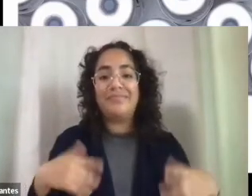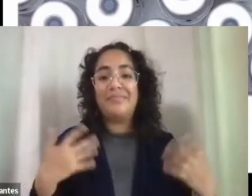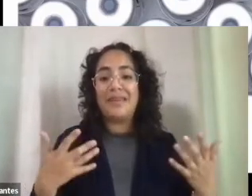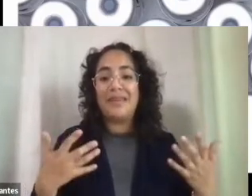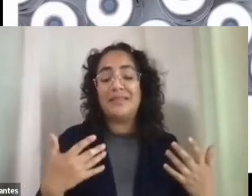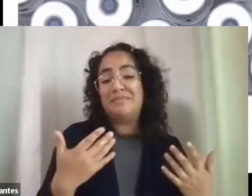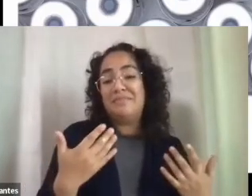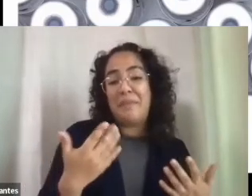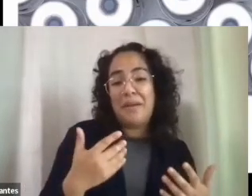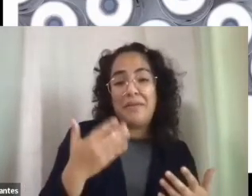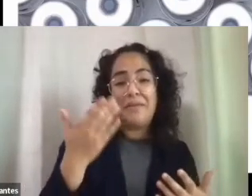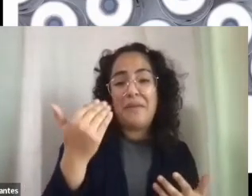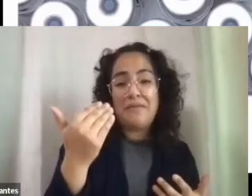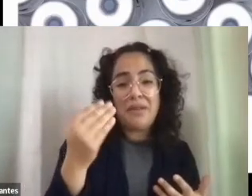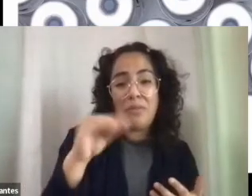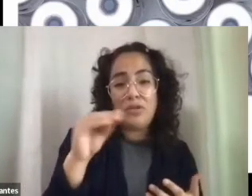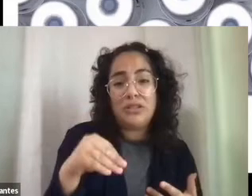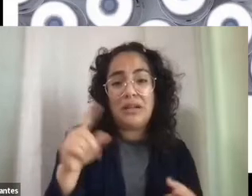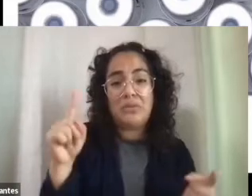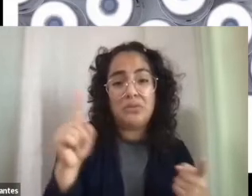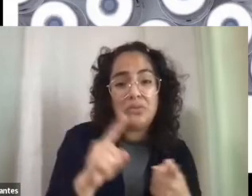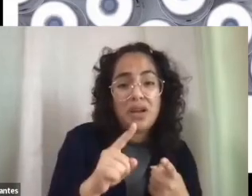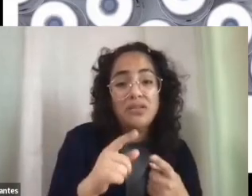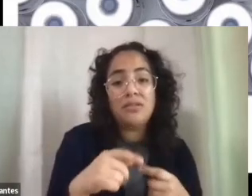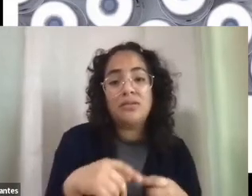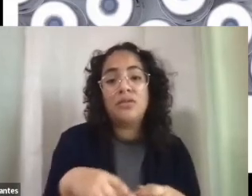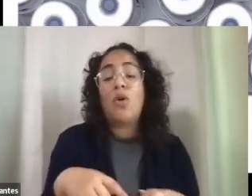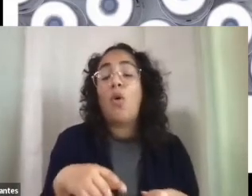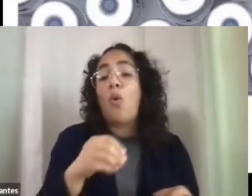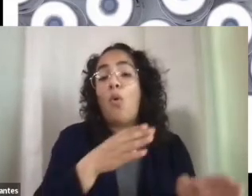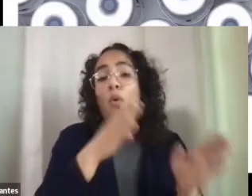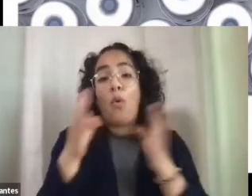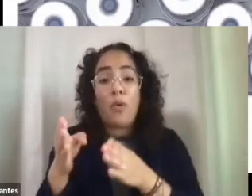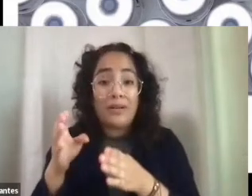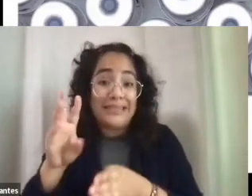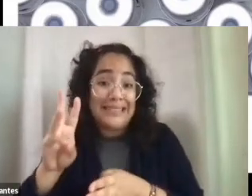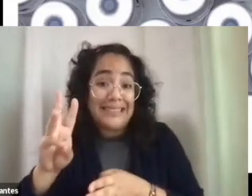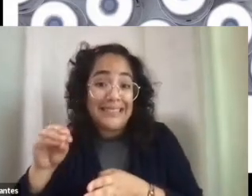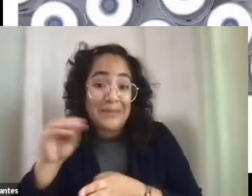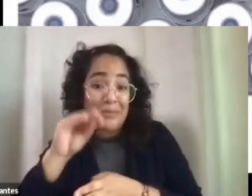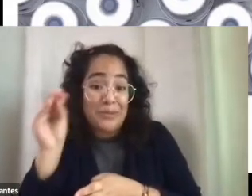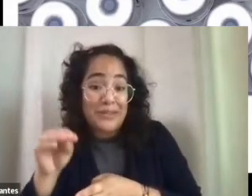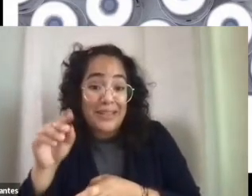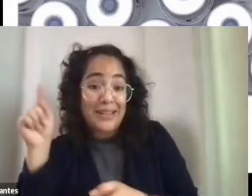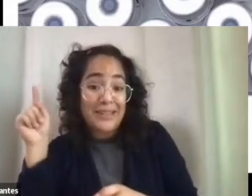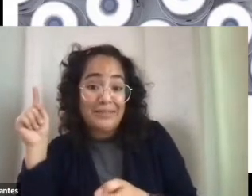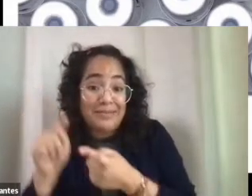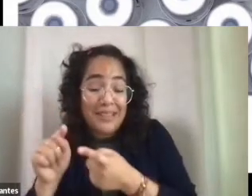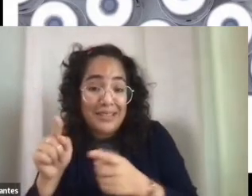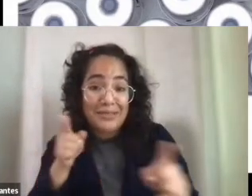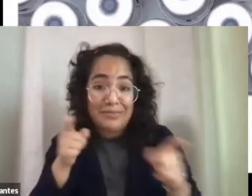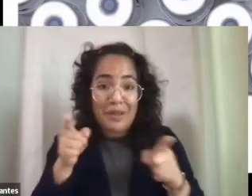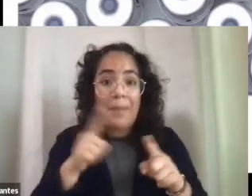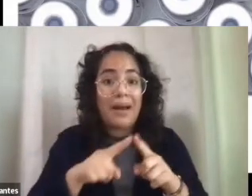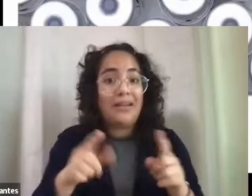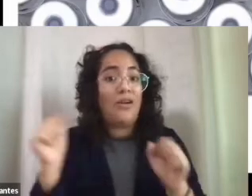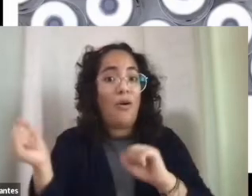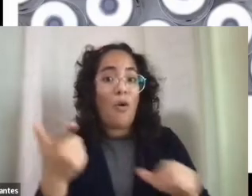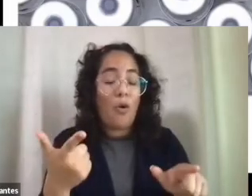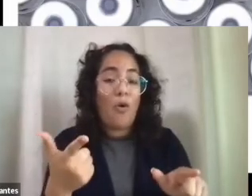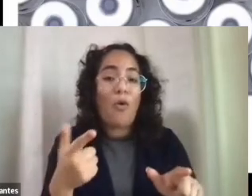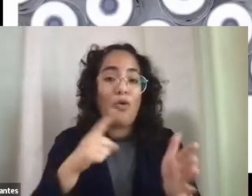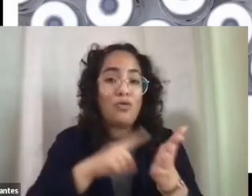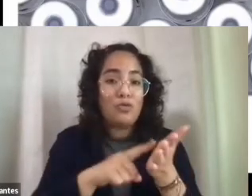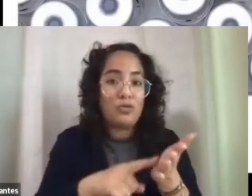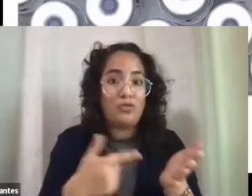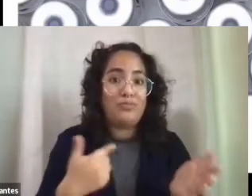15% reduction to as high as like 60% reduction, but all of these studies show benefit. The